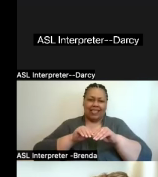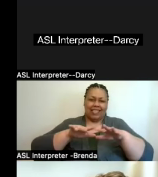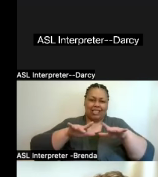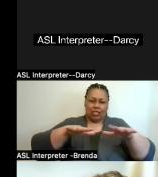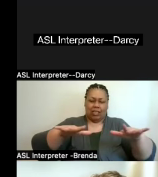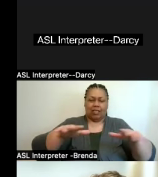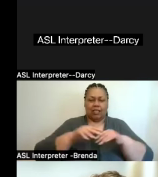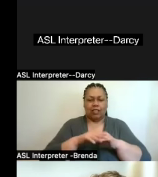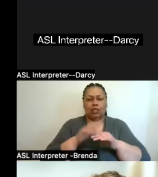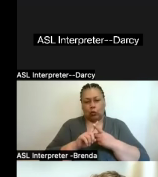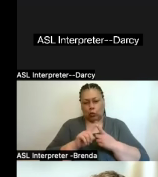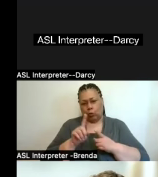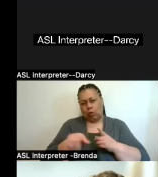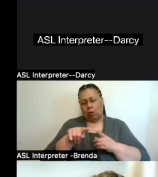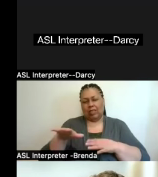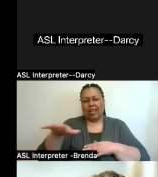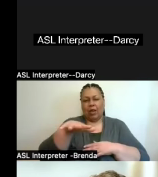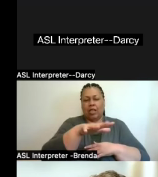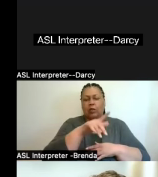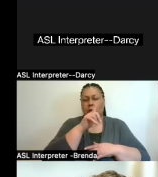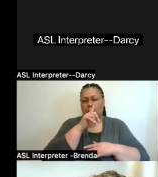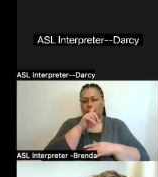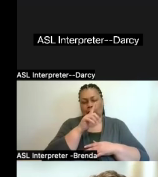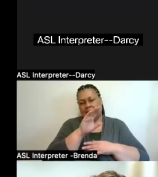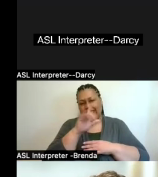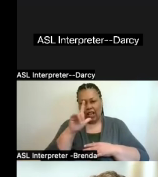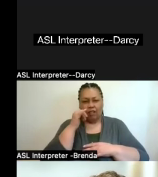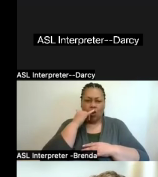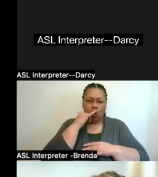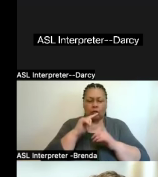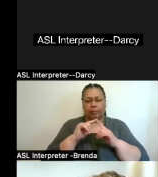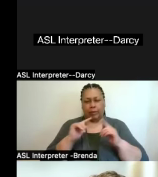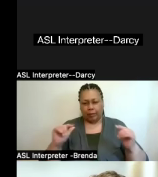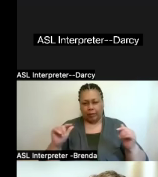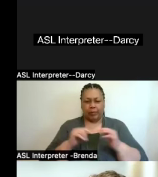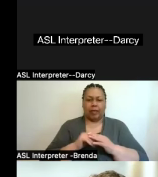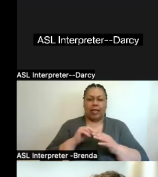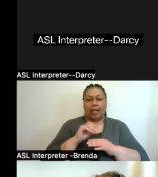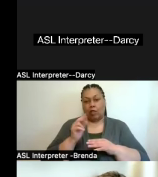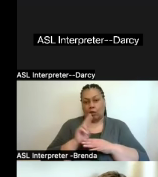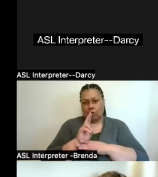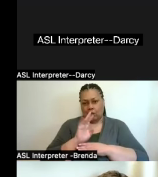issue alerts to people's cell phones and other users of the system.